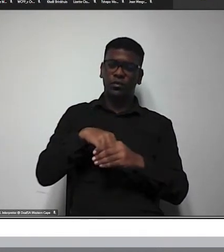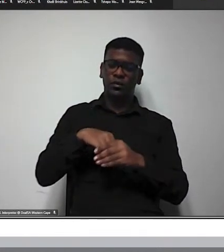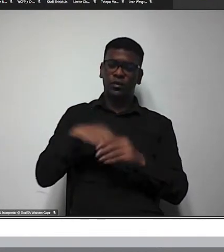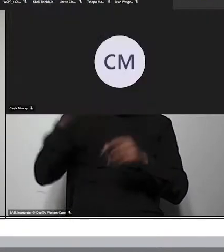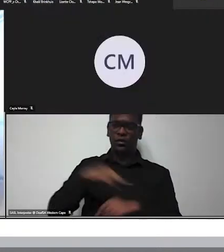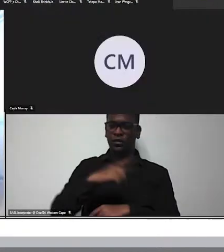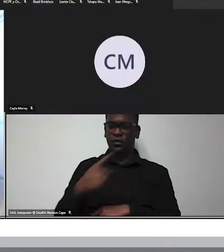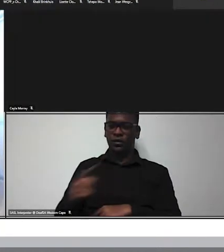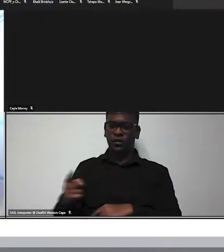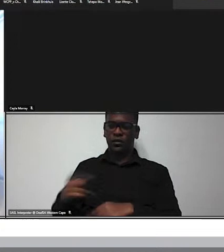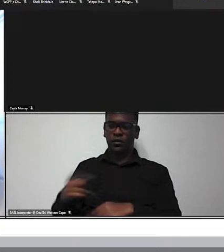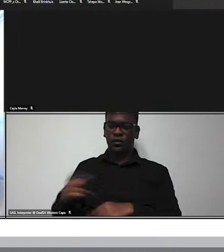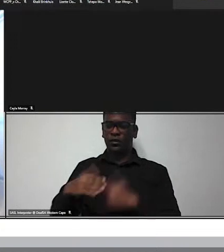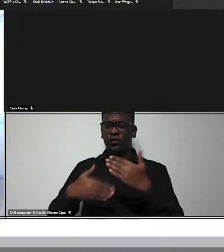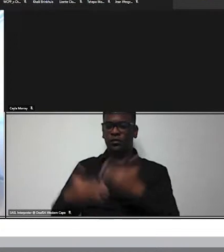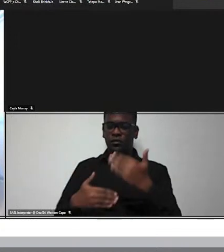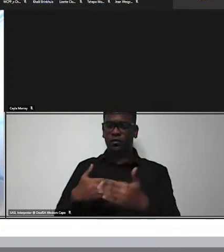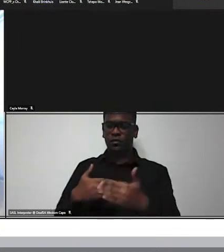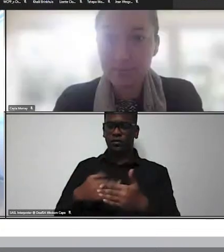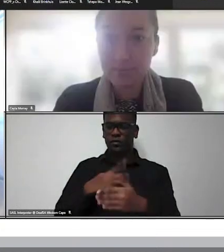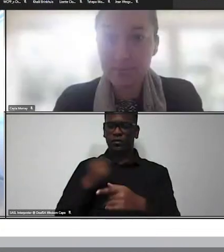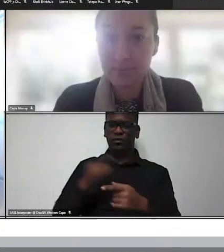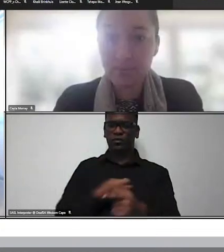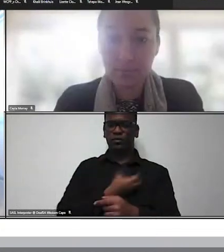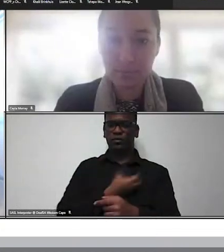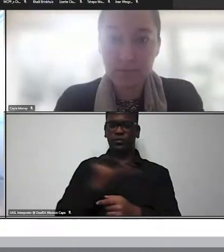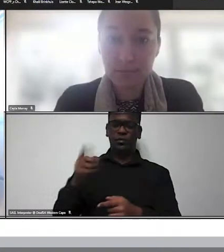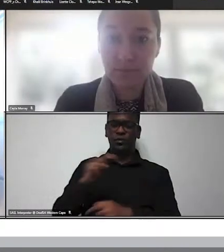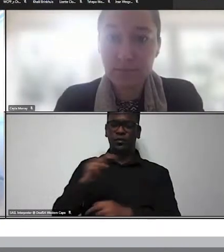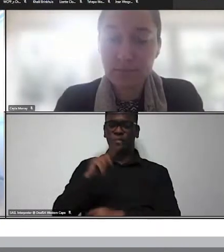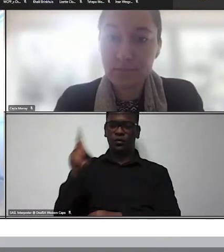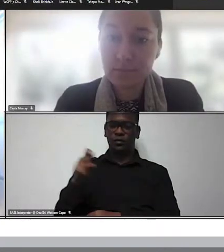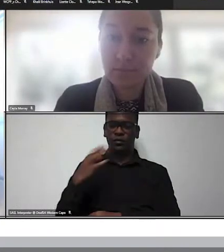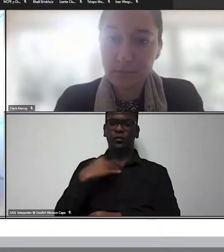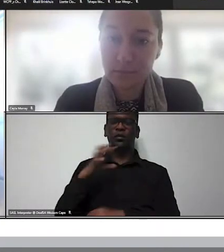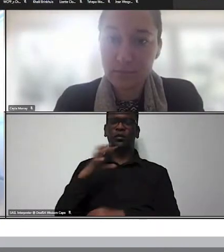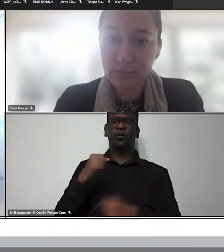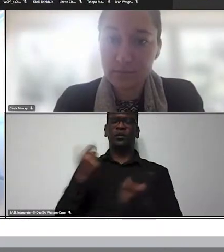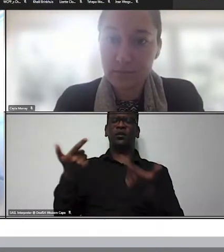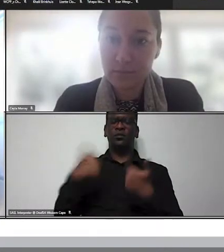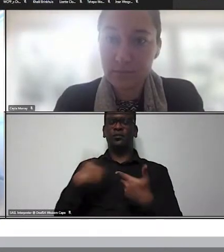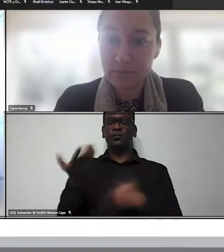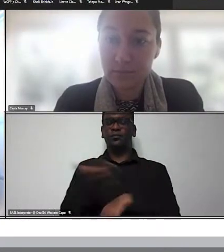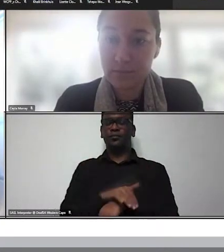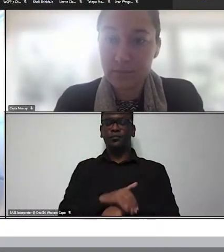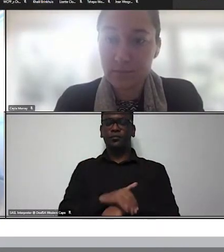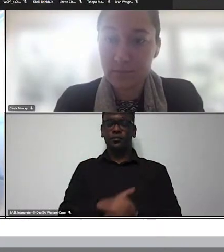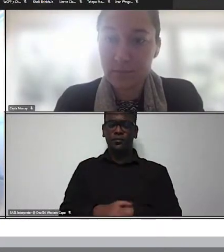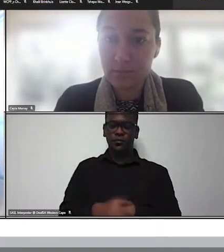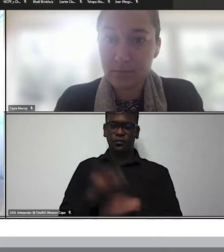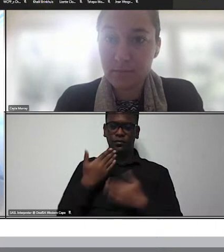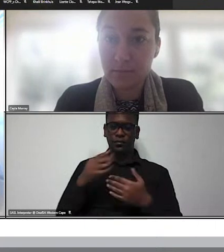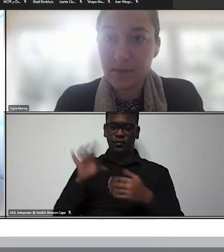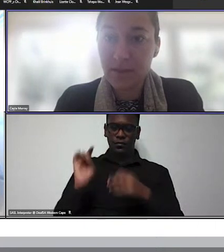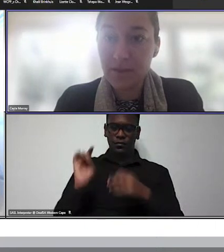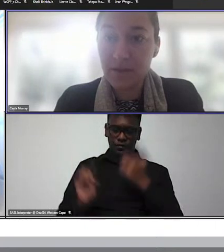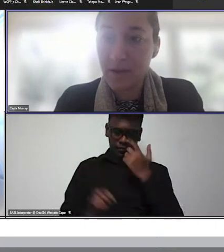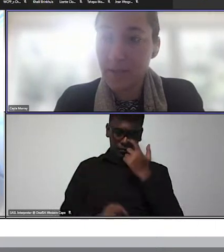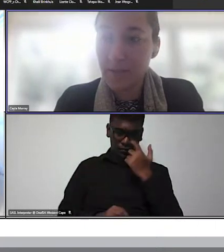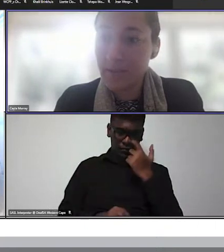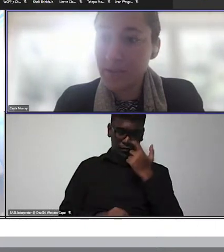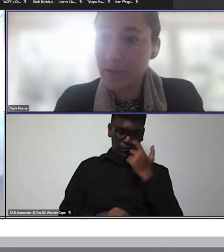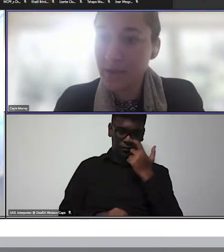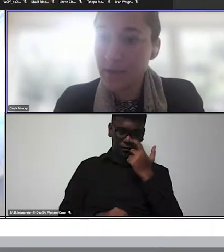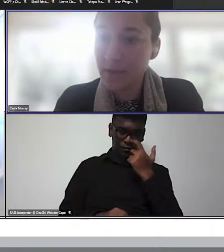processes? Maybe it's a very general question, but if I can just get the indication. Thank you, Chair. Thank